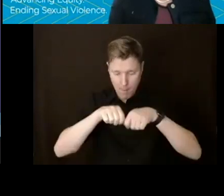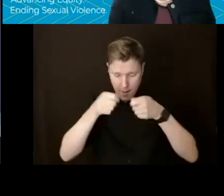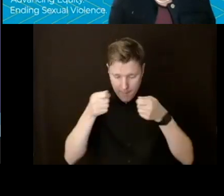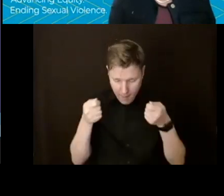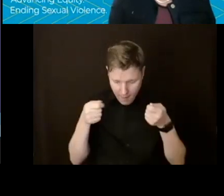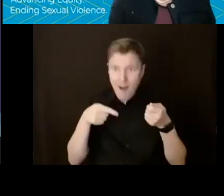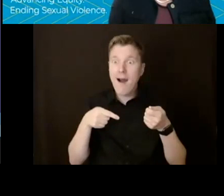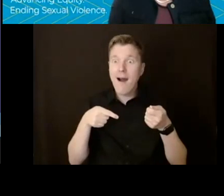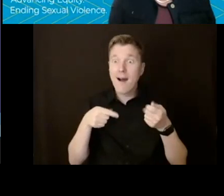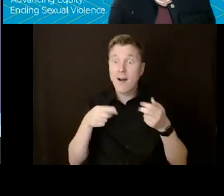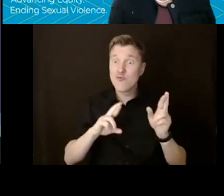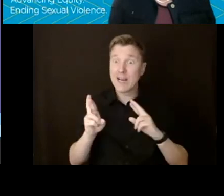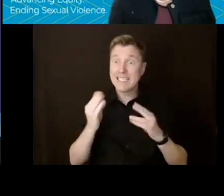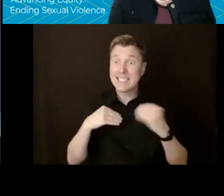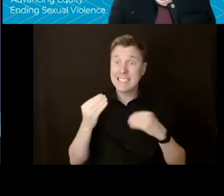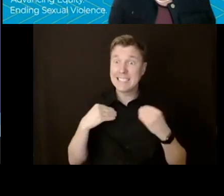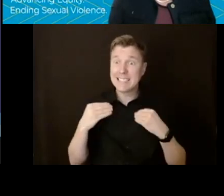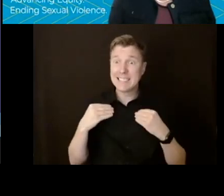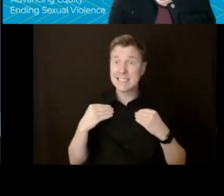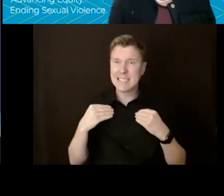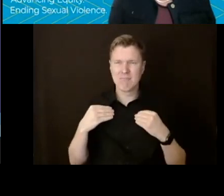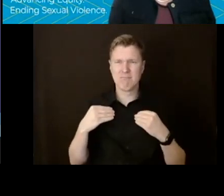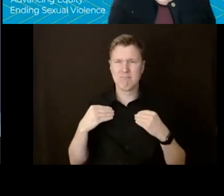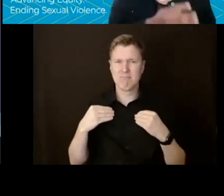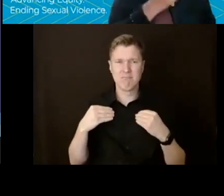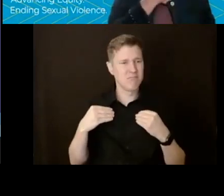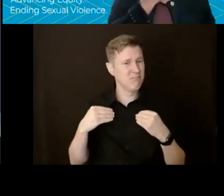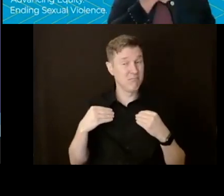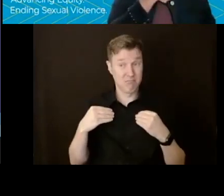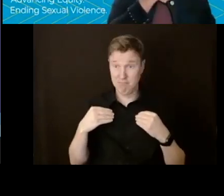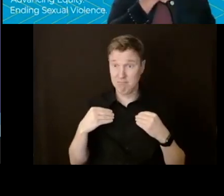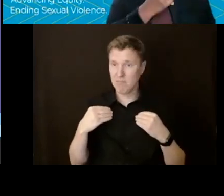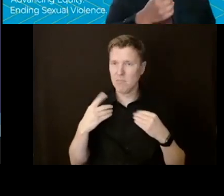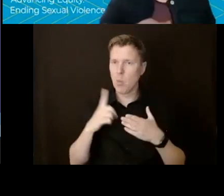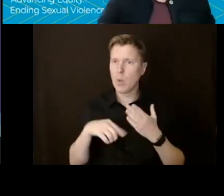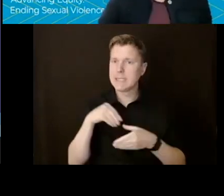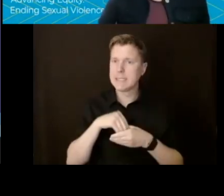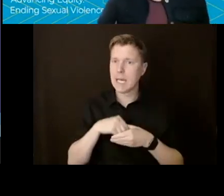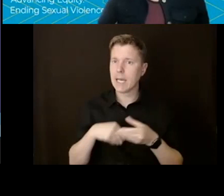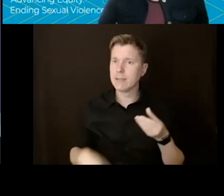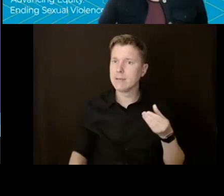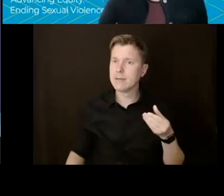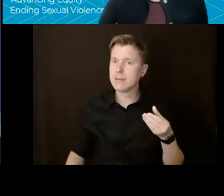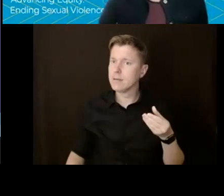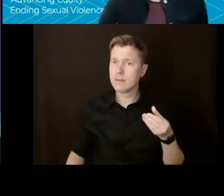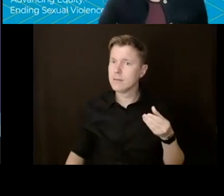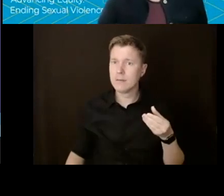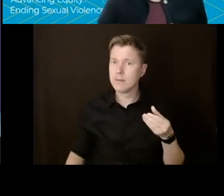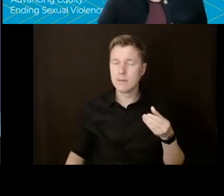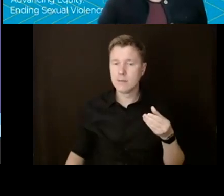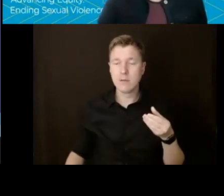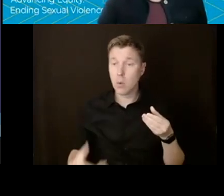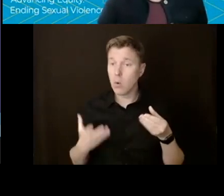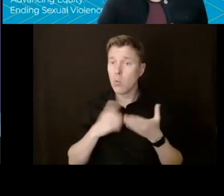gooey fudgy warm goodness of brownies? What do you have in there? No, you do not. What's in